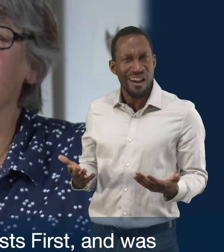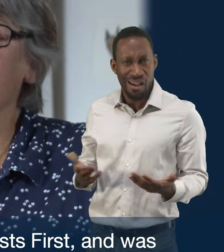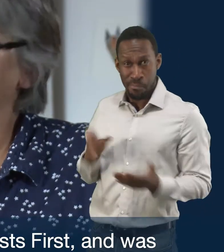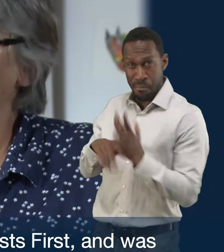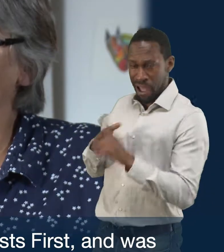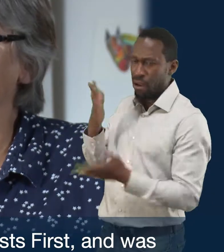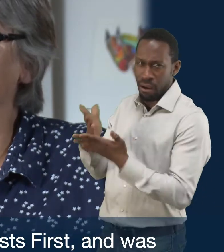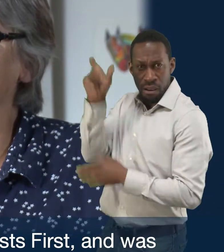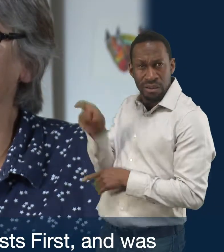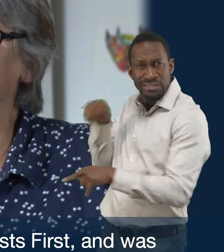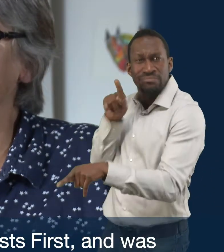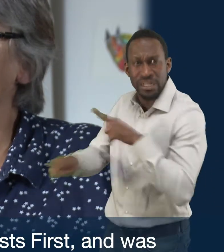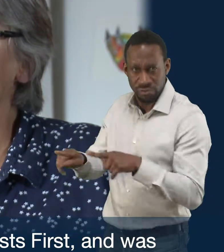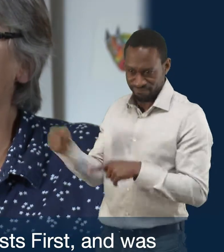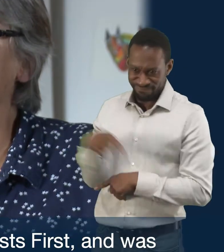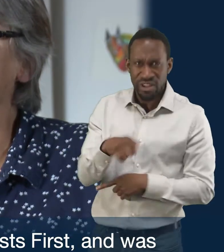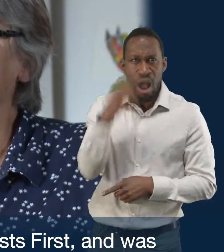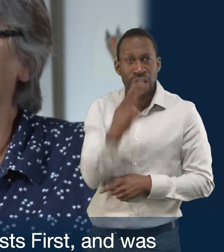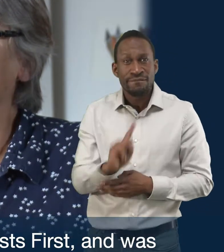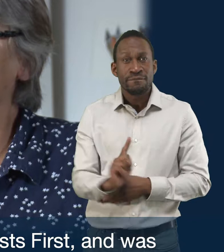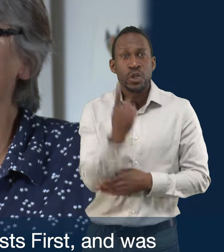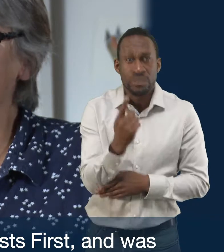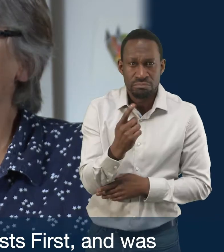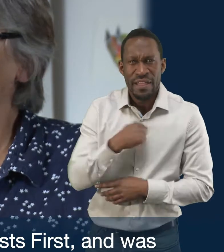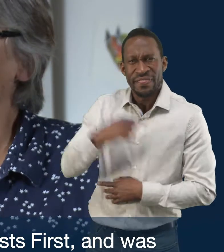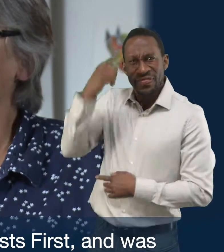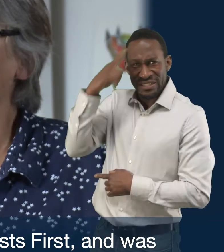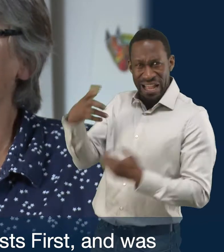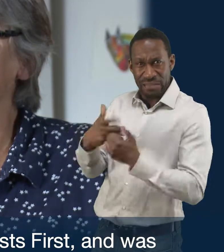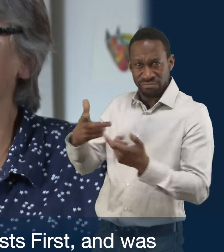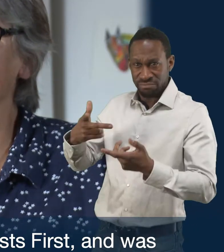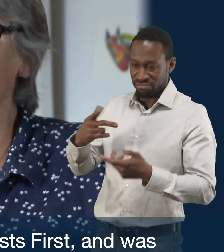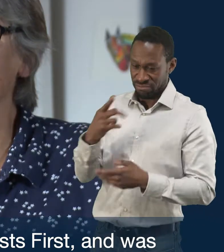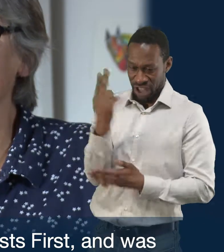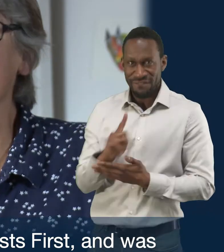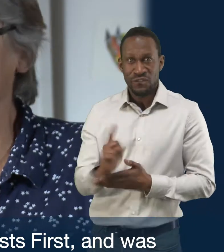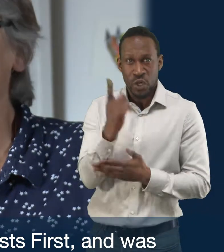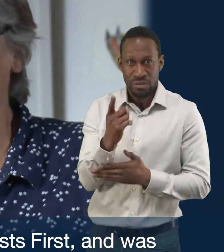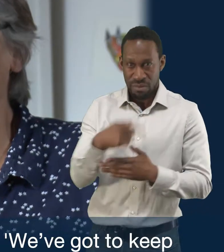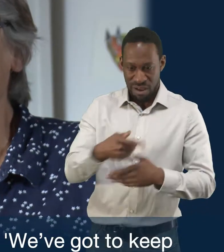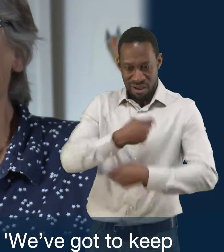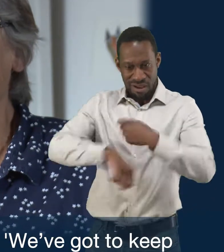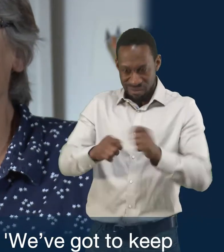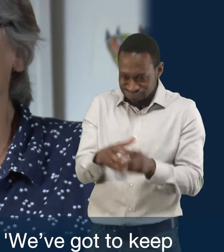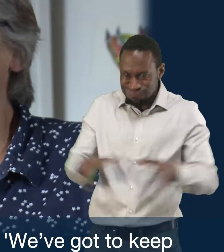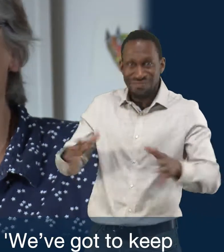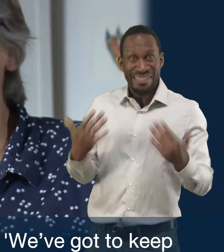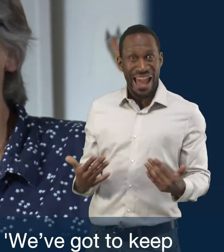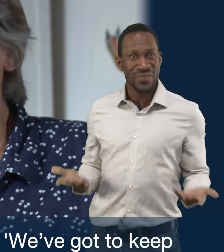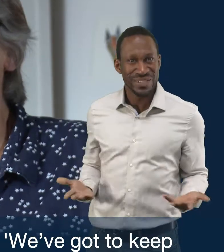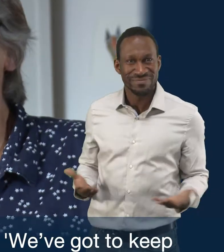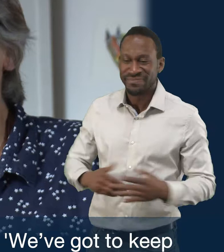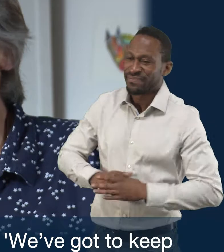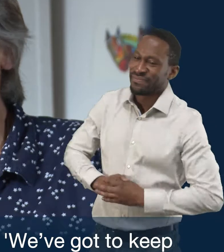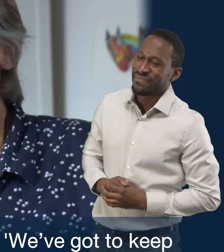was very special to Artists First, and I think was instrumental in making Artists First what it is today.